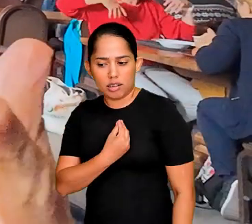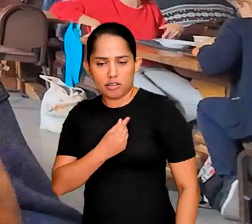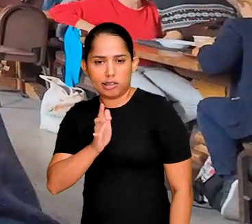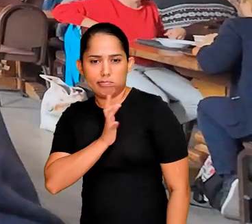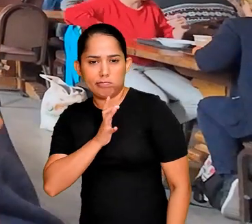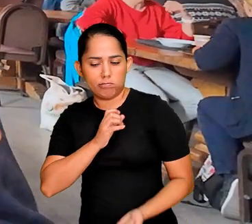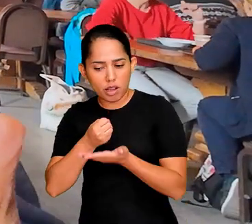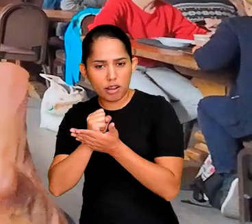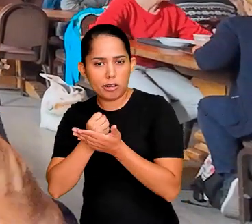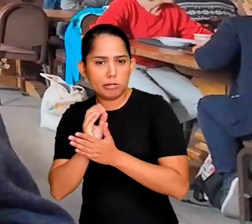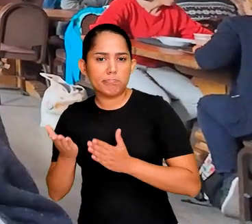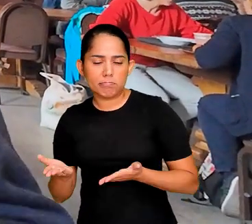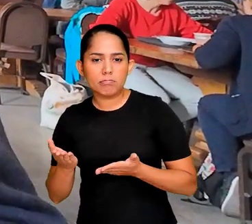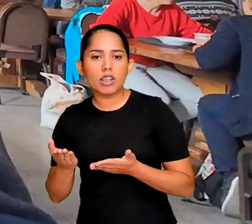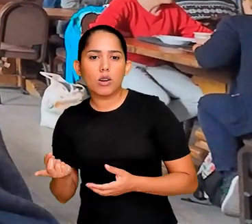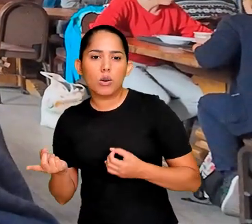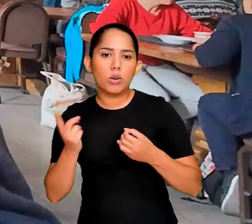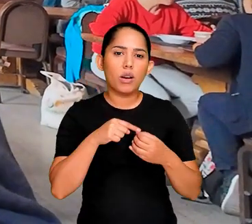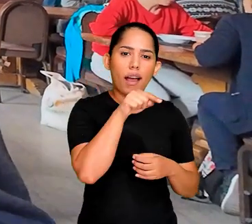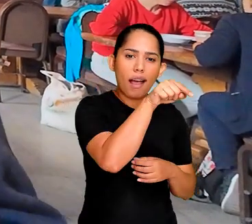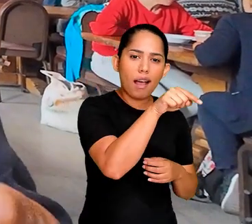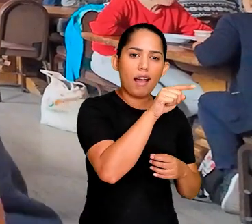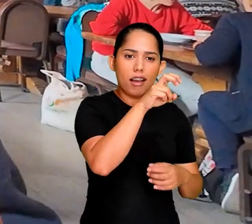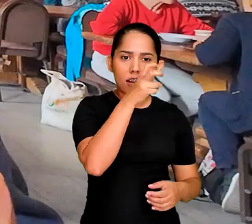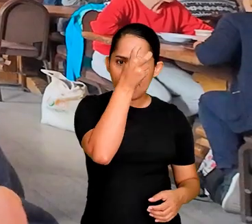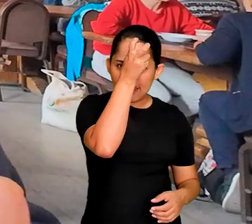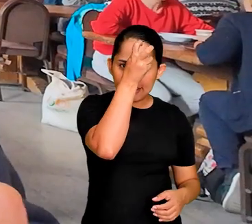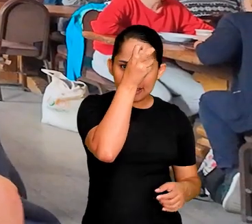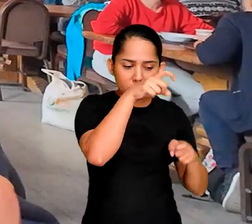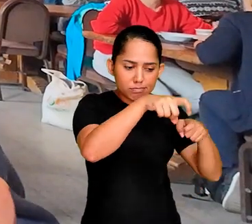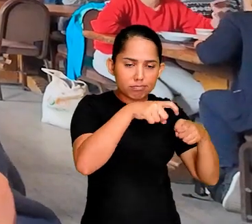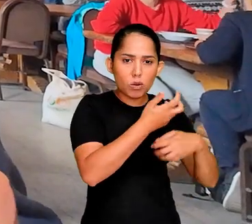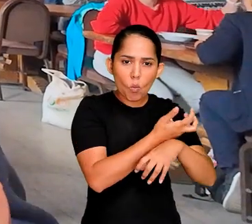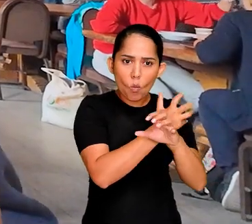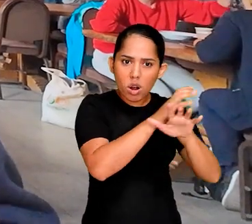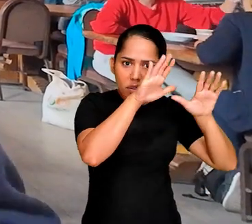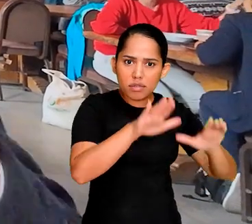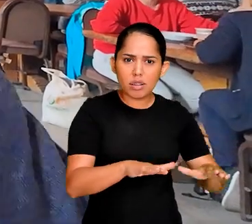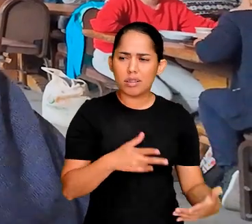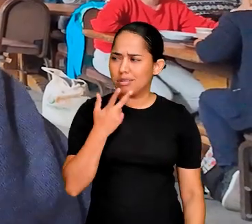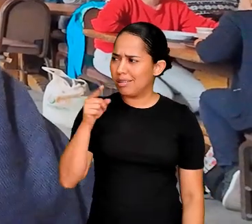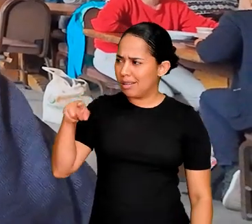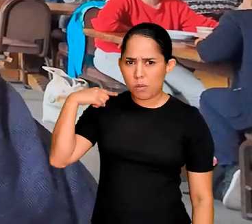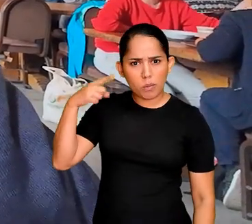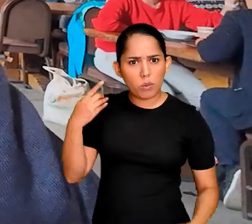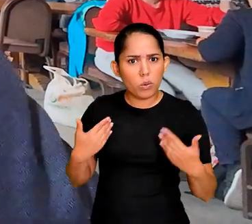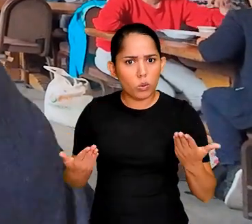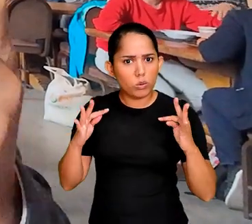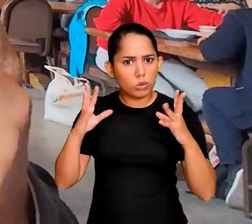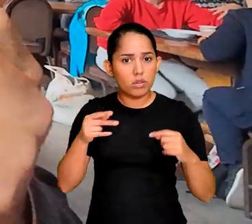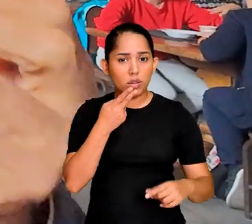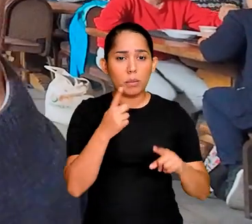pharmacist life in Germany and to go with his family to Egypt to start a farm on the desert. And everyone said, he's